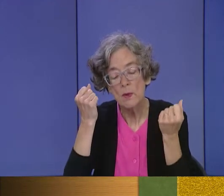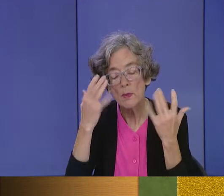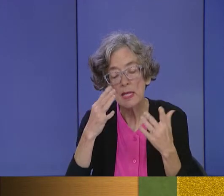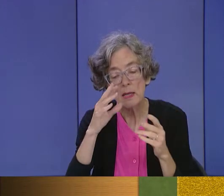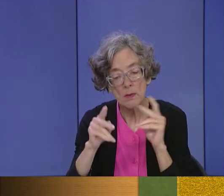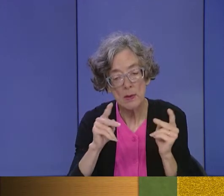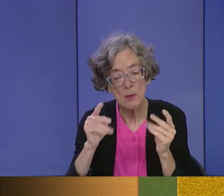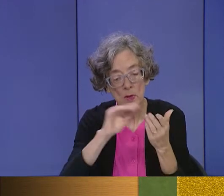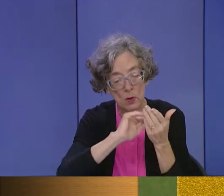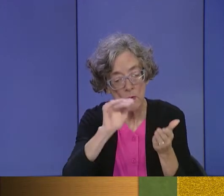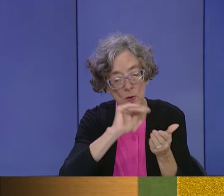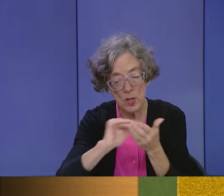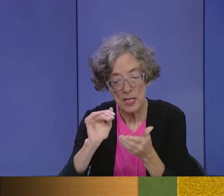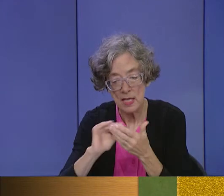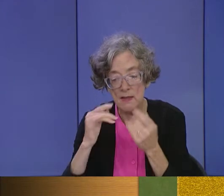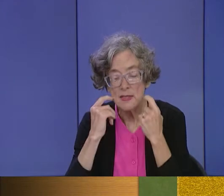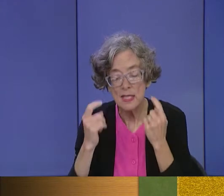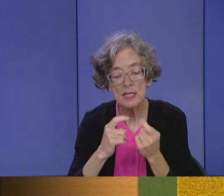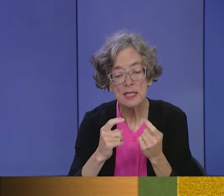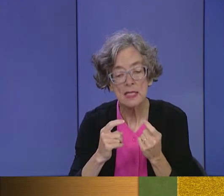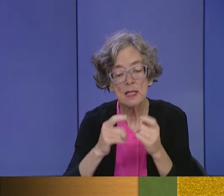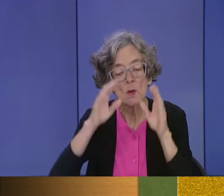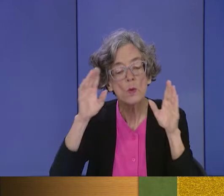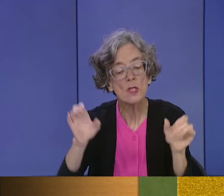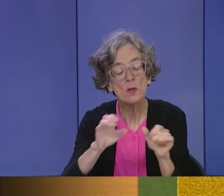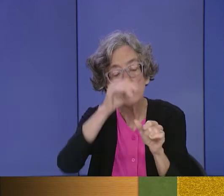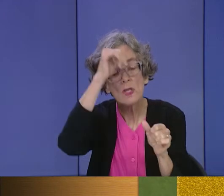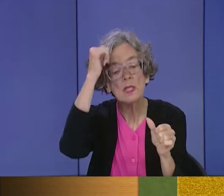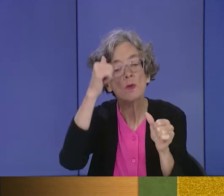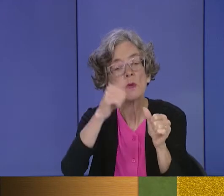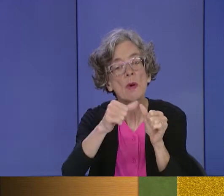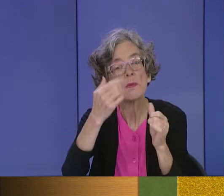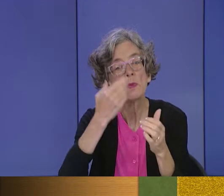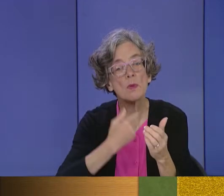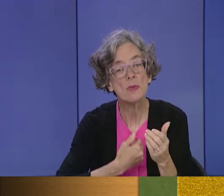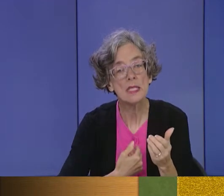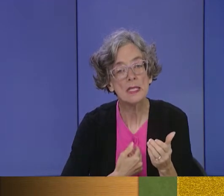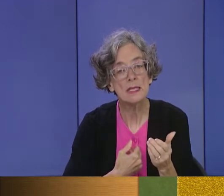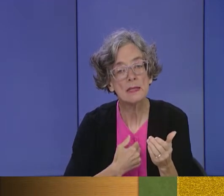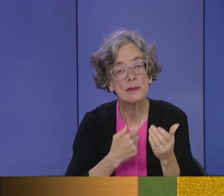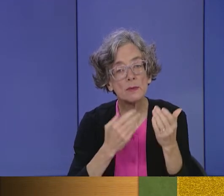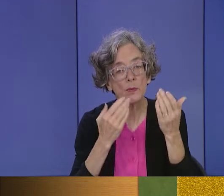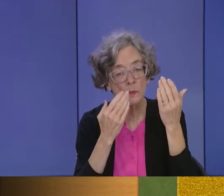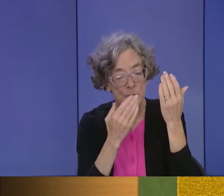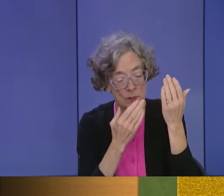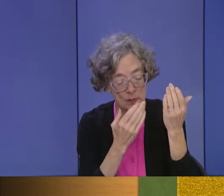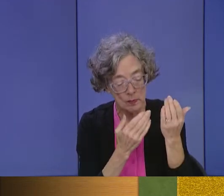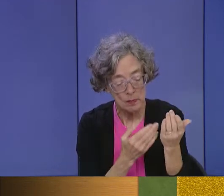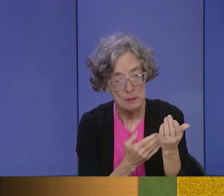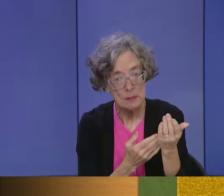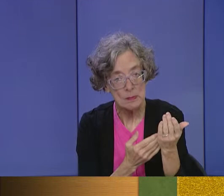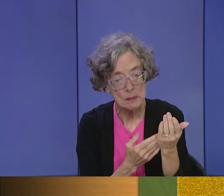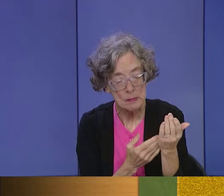the forgiveness of sins. Do this in memory of me."